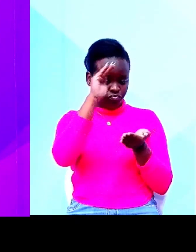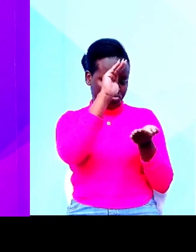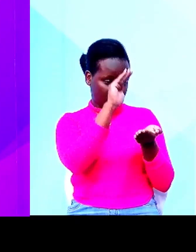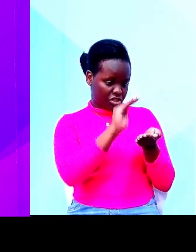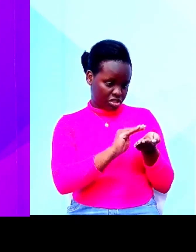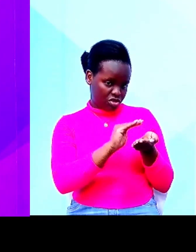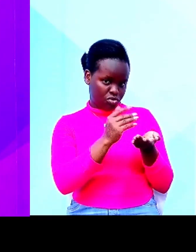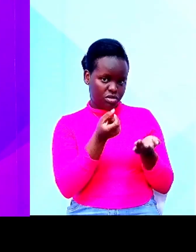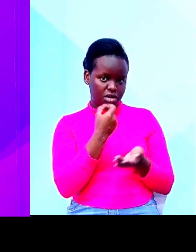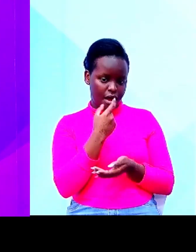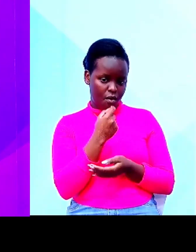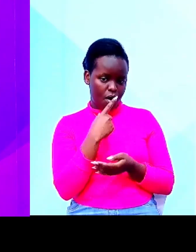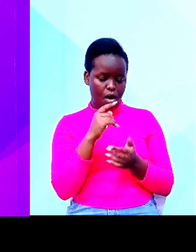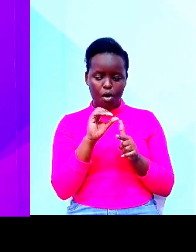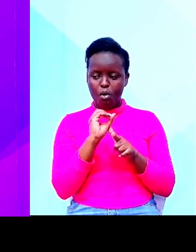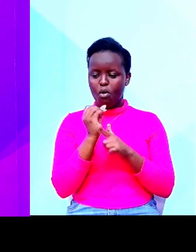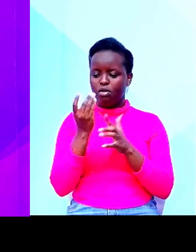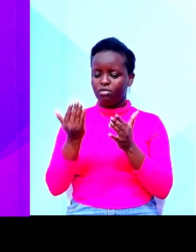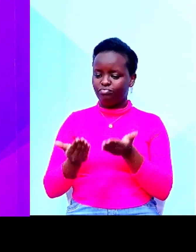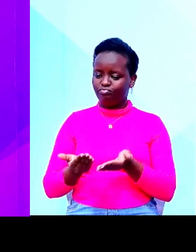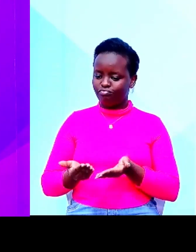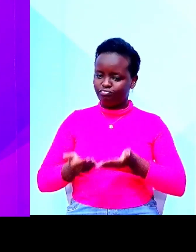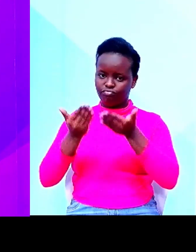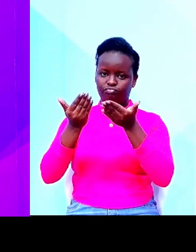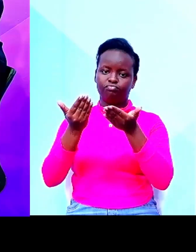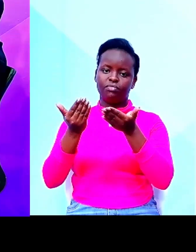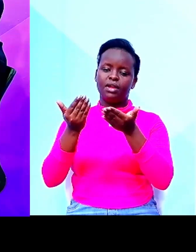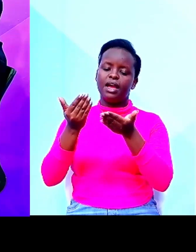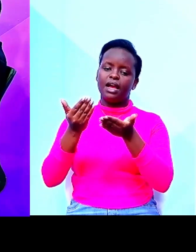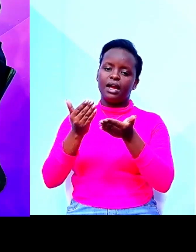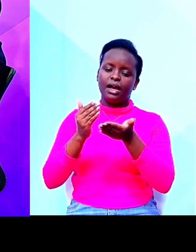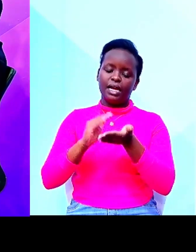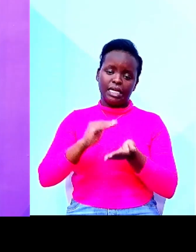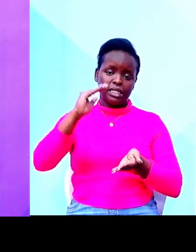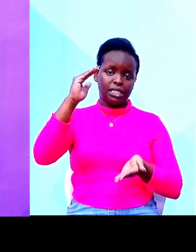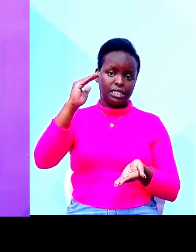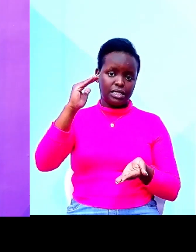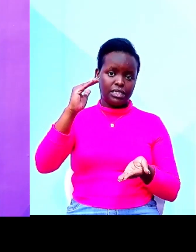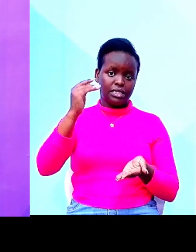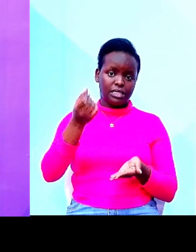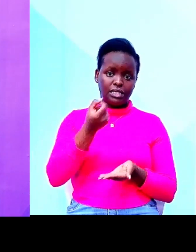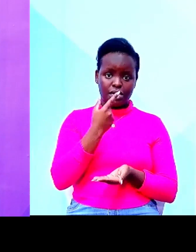dose, or if there's need to increase the dose, such things.